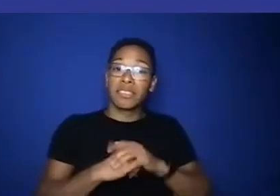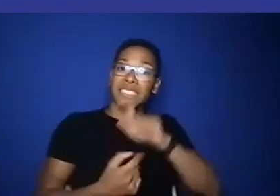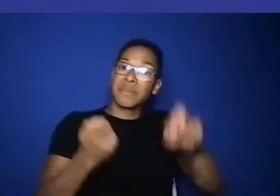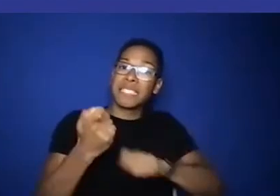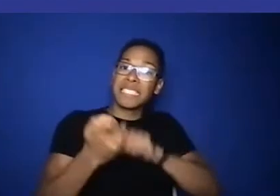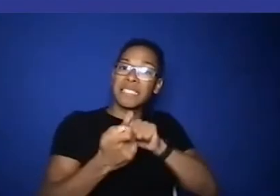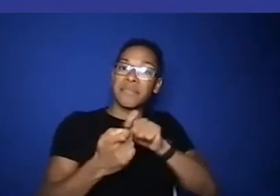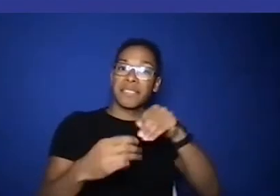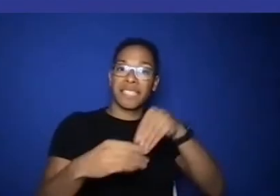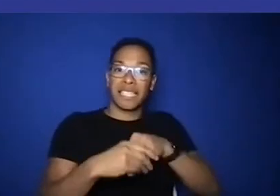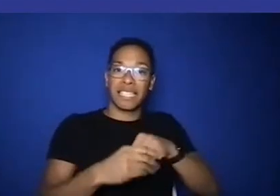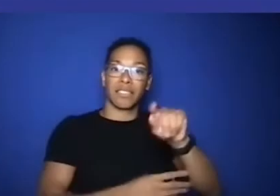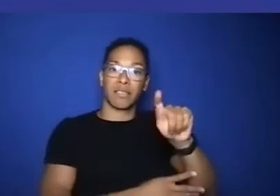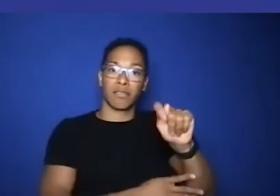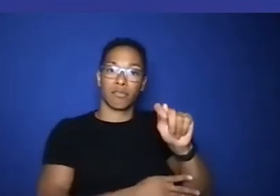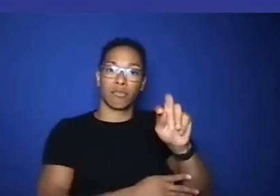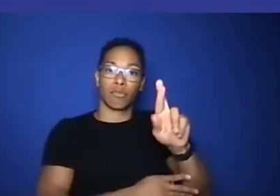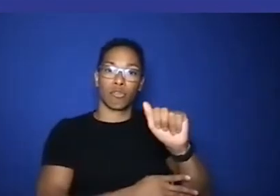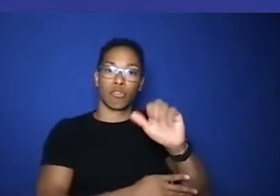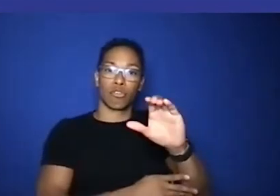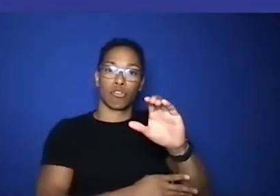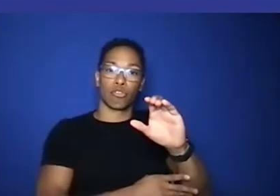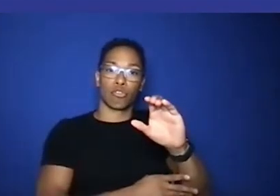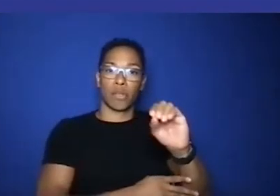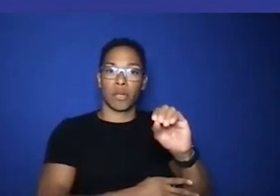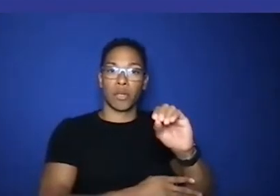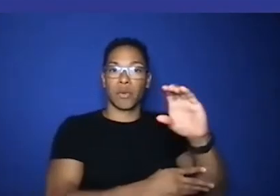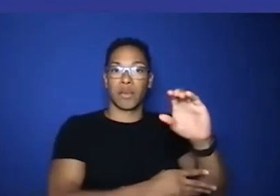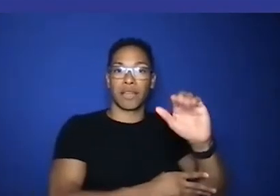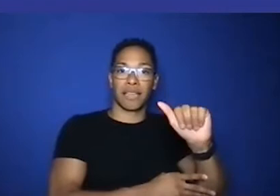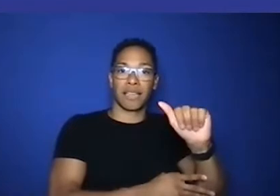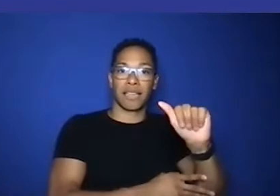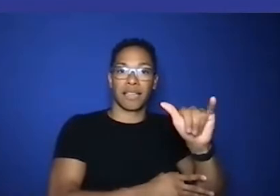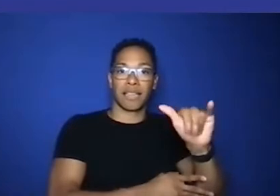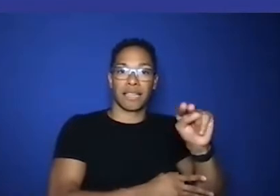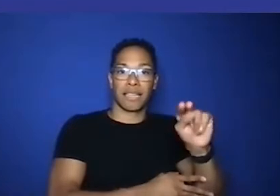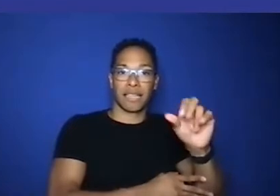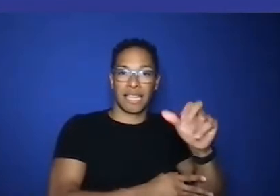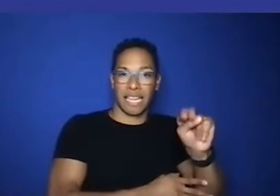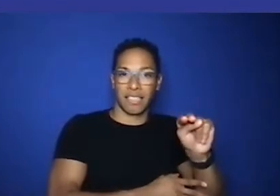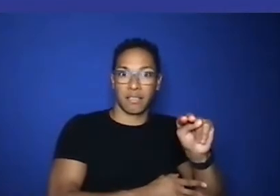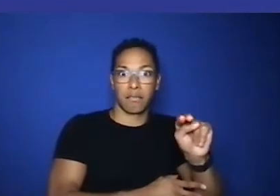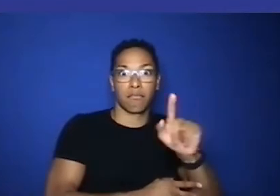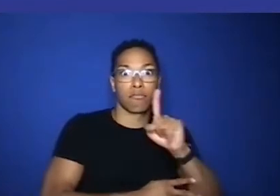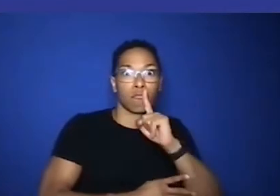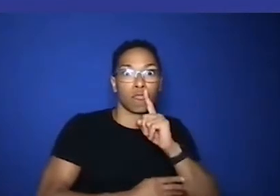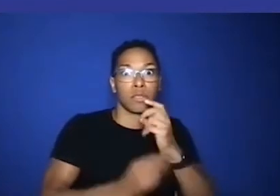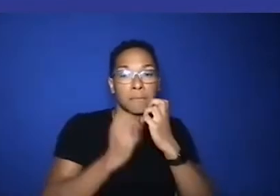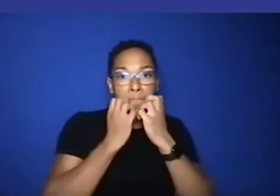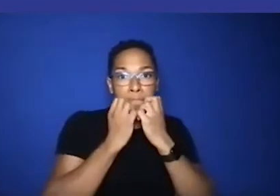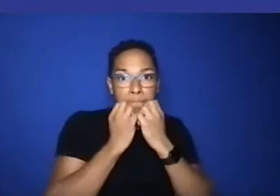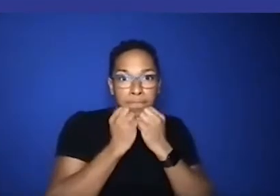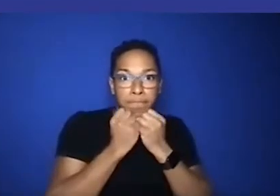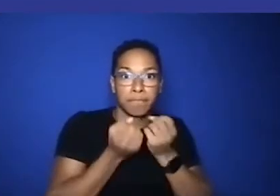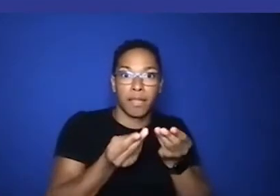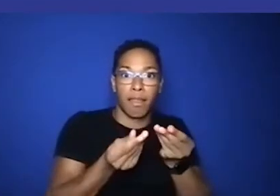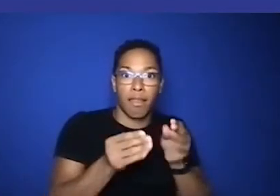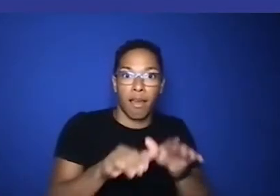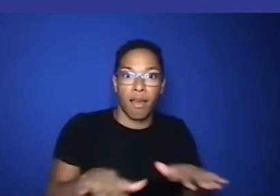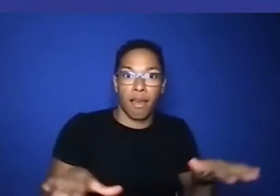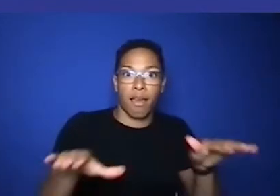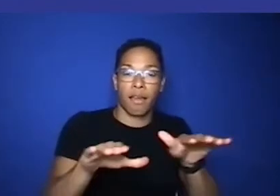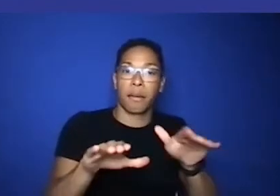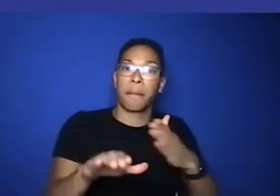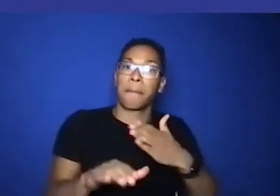our most sacred places. We believe that many important things happen there. And